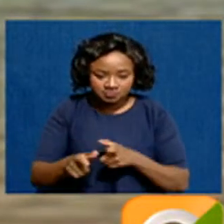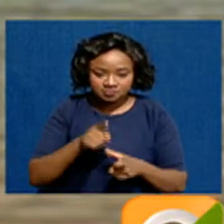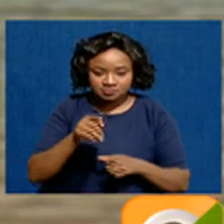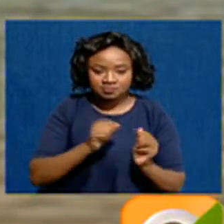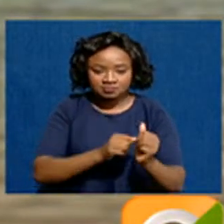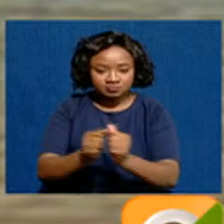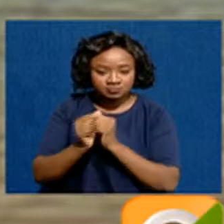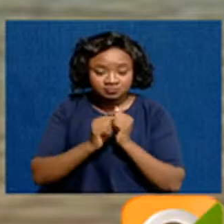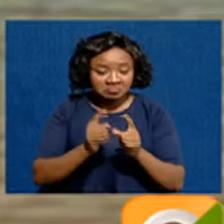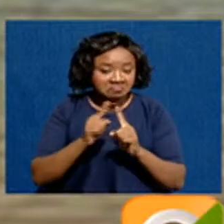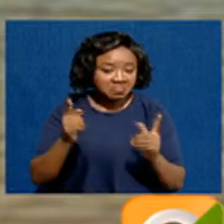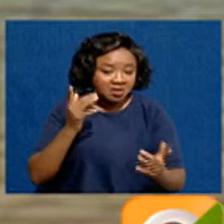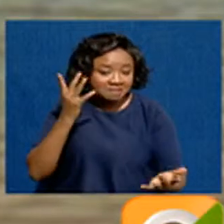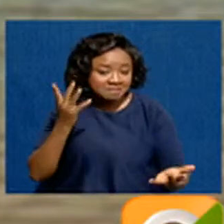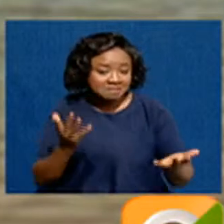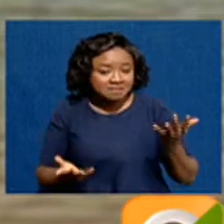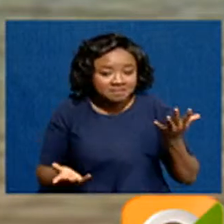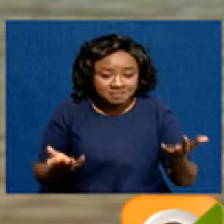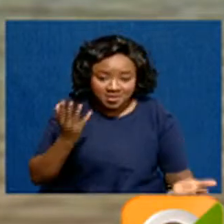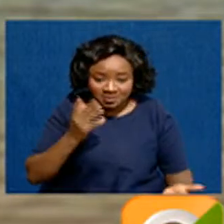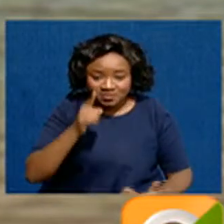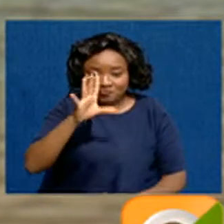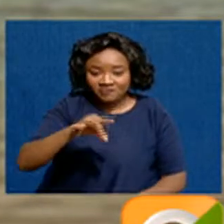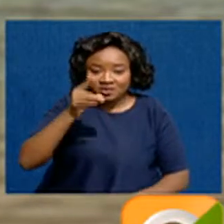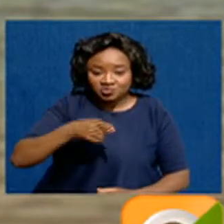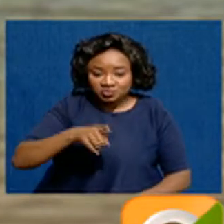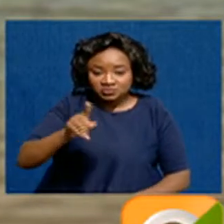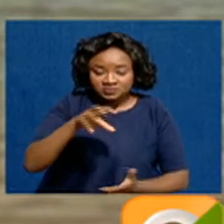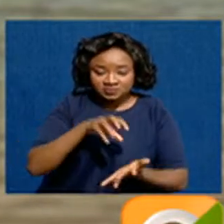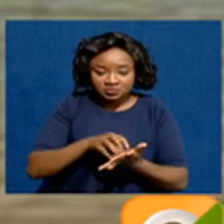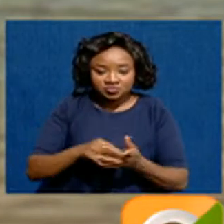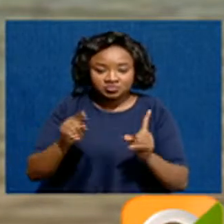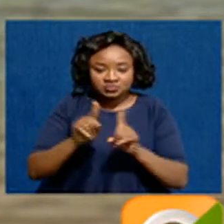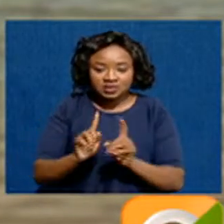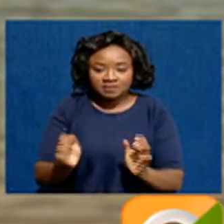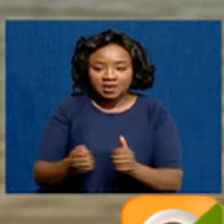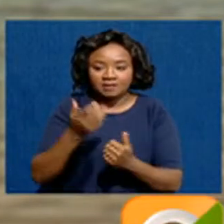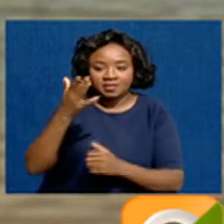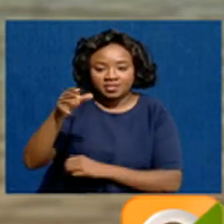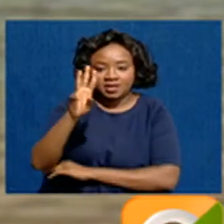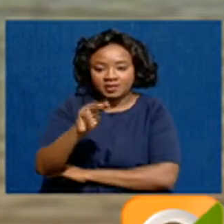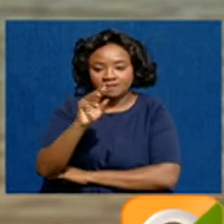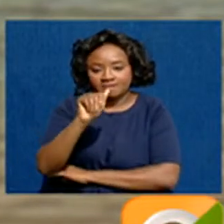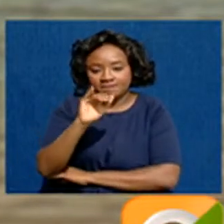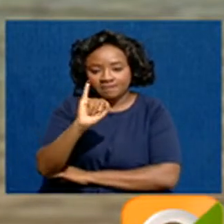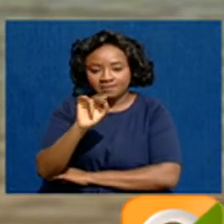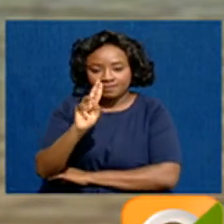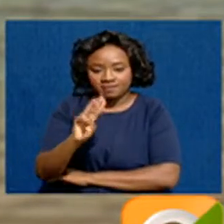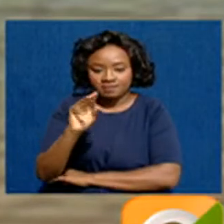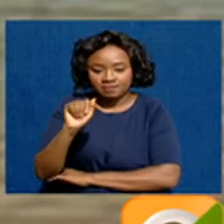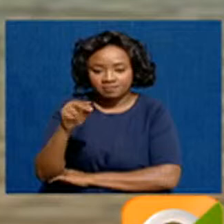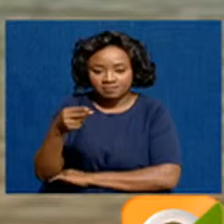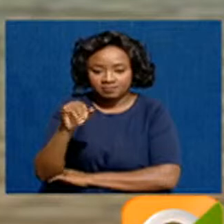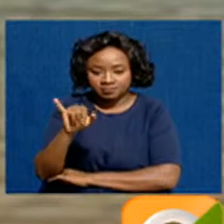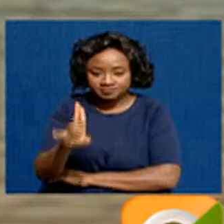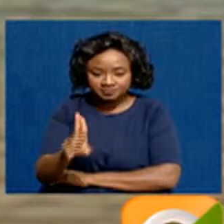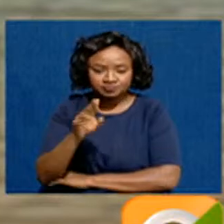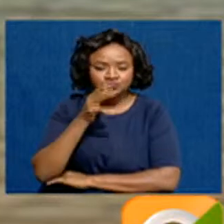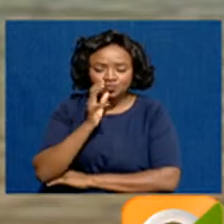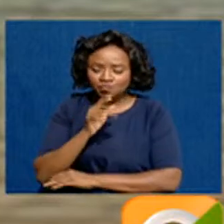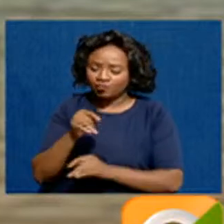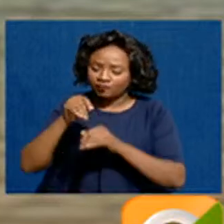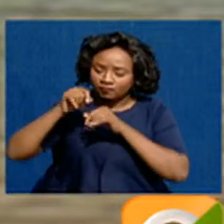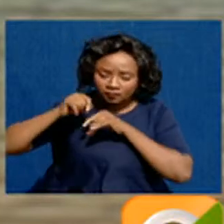may find yourself in a situation the way we found in Mai Mahiu, for example. Suddenly water in a channel that has